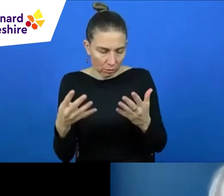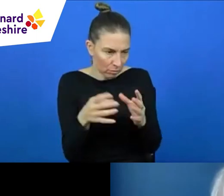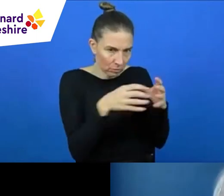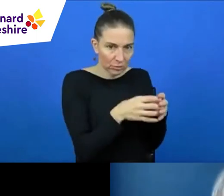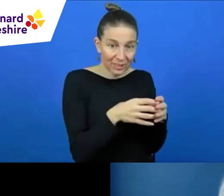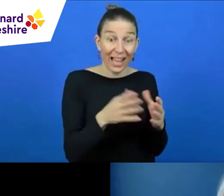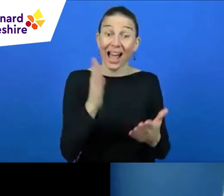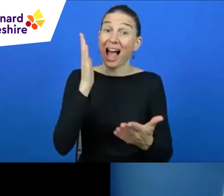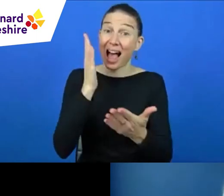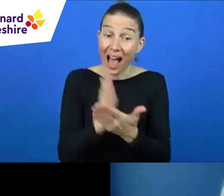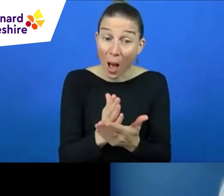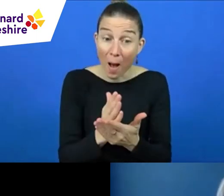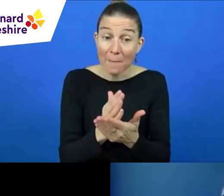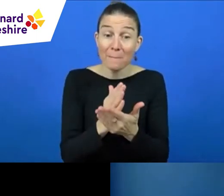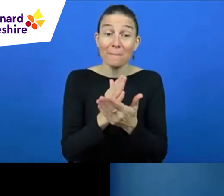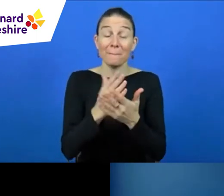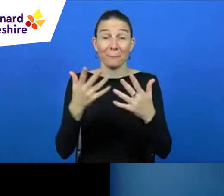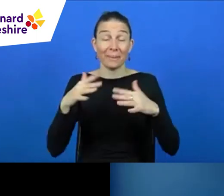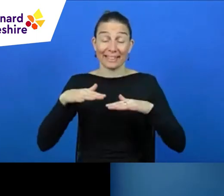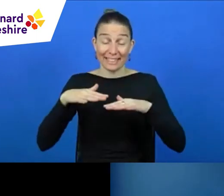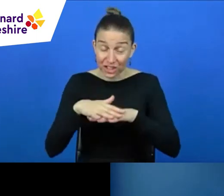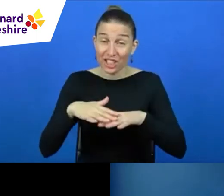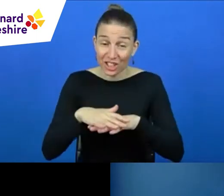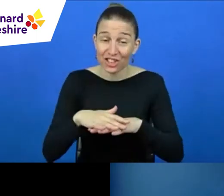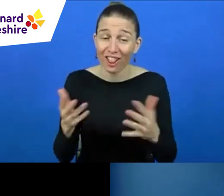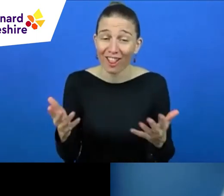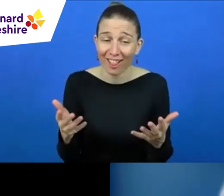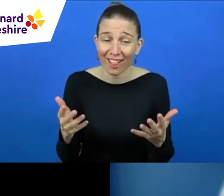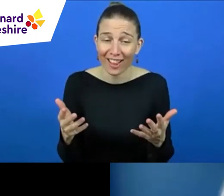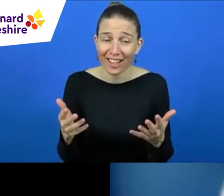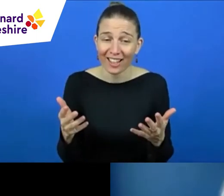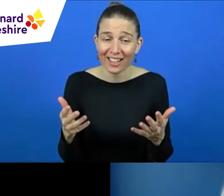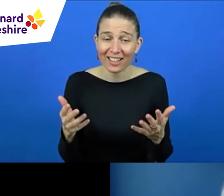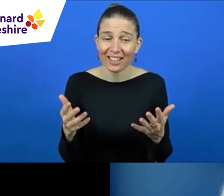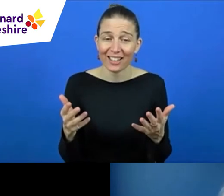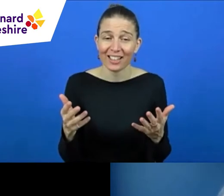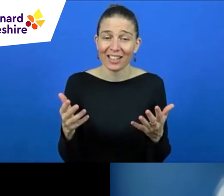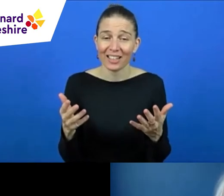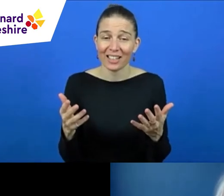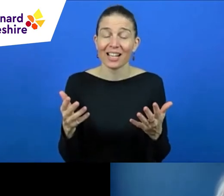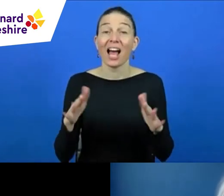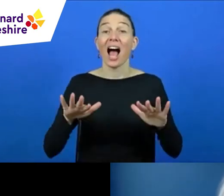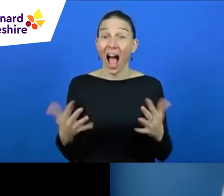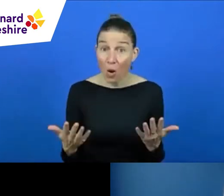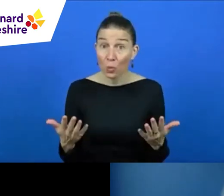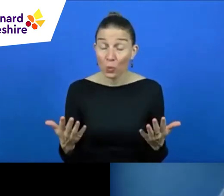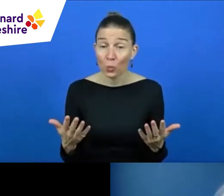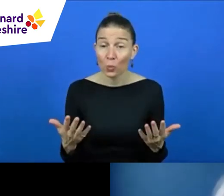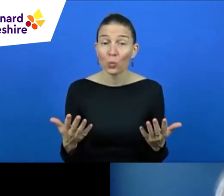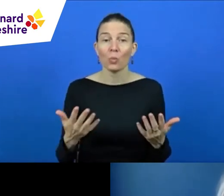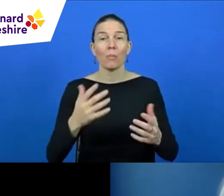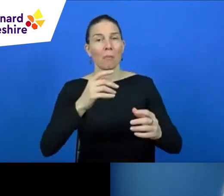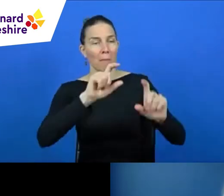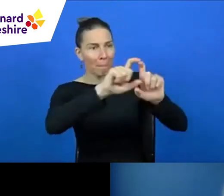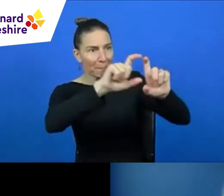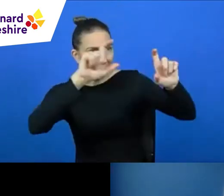intersectional, I'm using air comment wave things, and trying to look at that and how they're doing that is speaking to their business and speaking